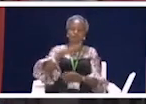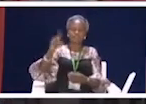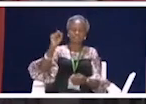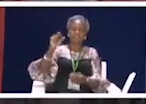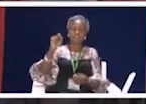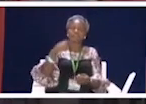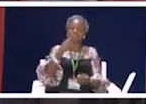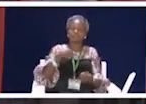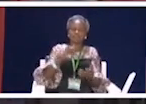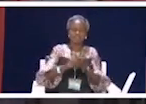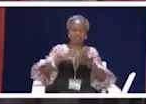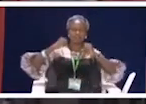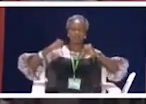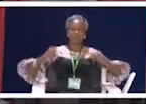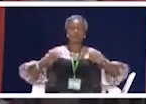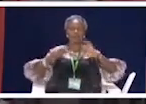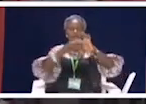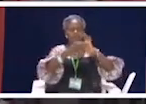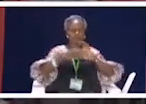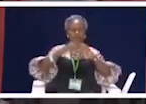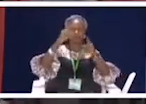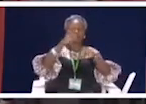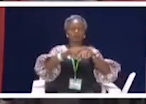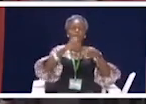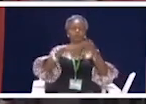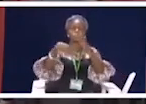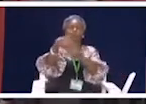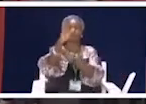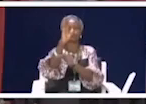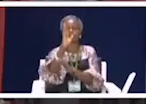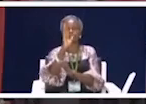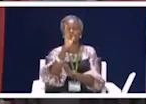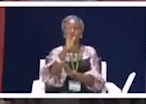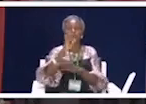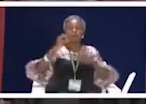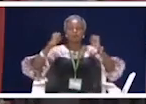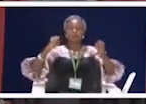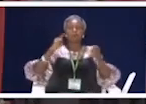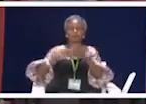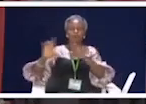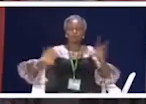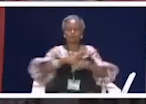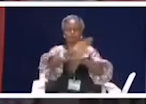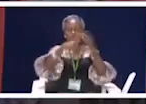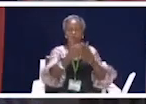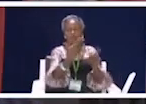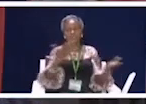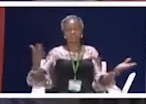that power belongeth unto God. Power to do all